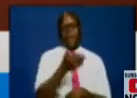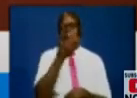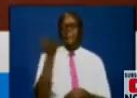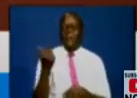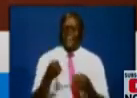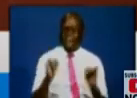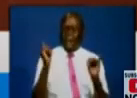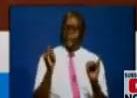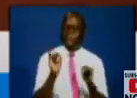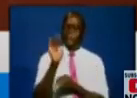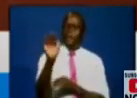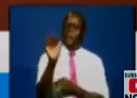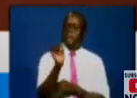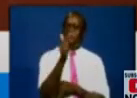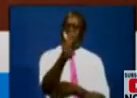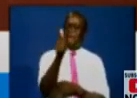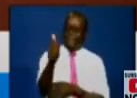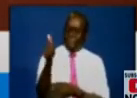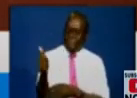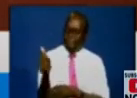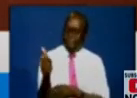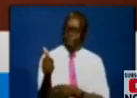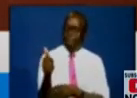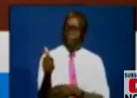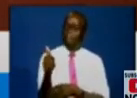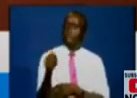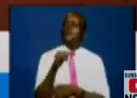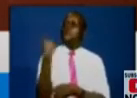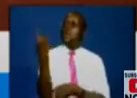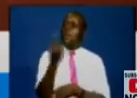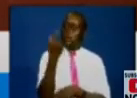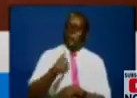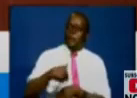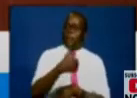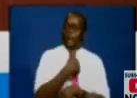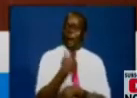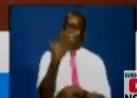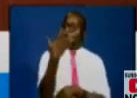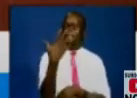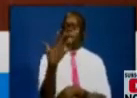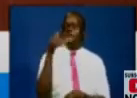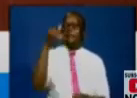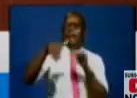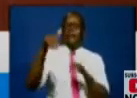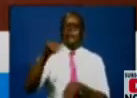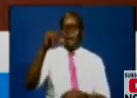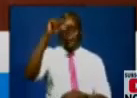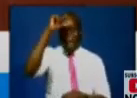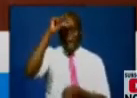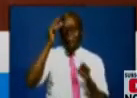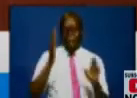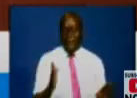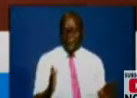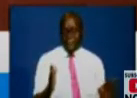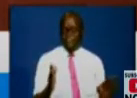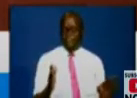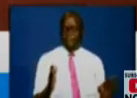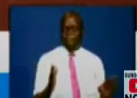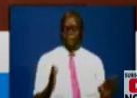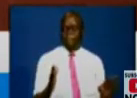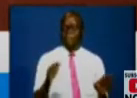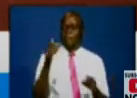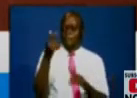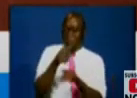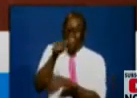try to ask ourselves, we only have 5 elected governors, and out of